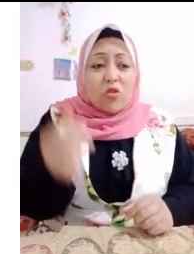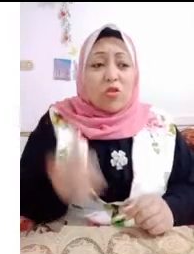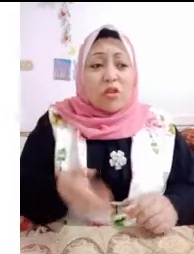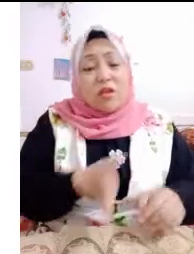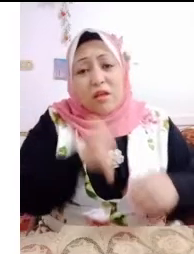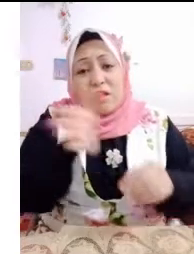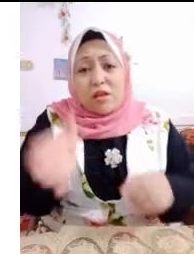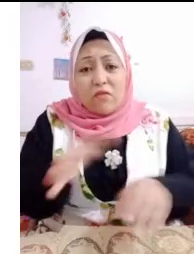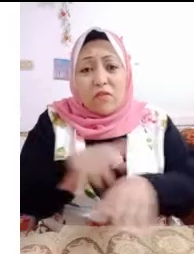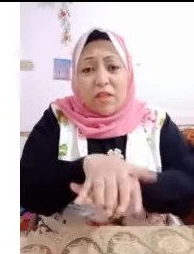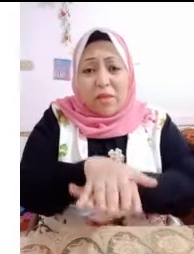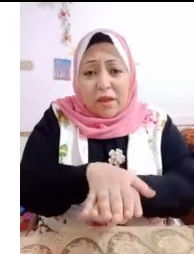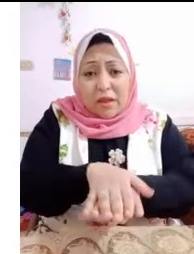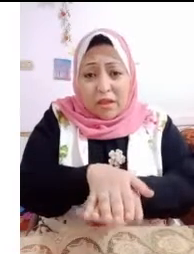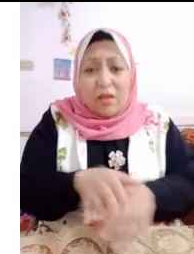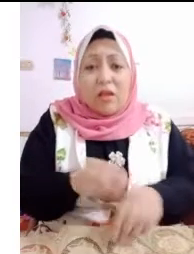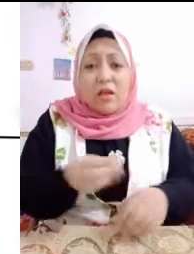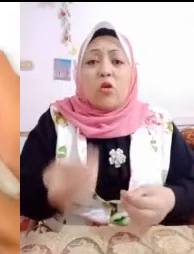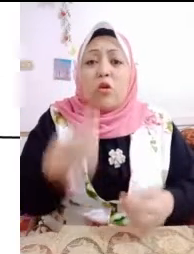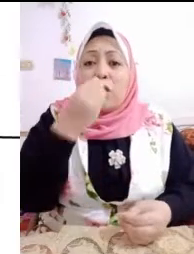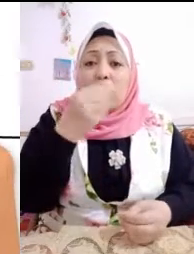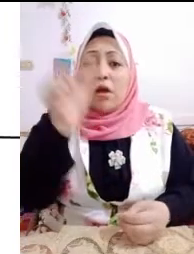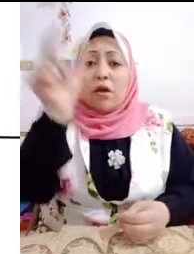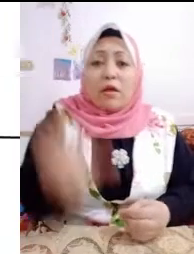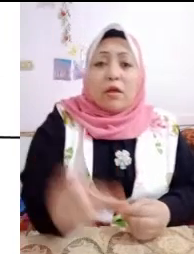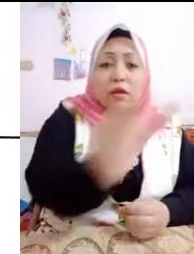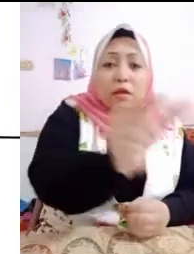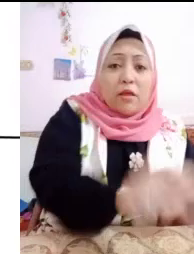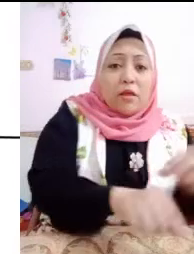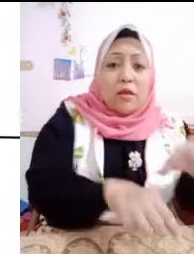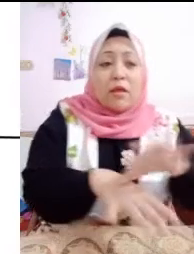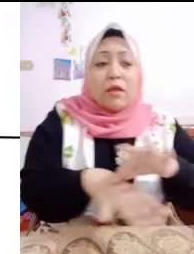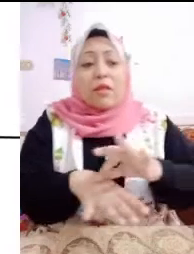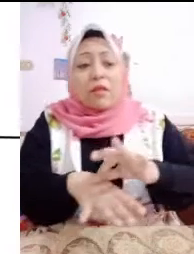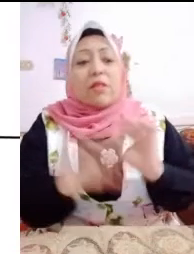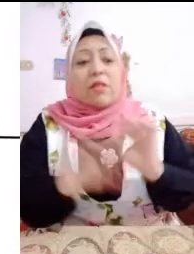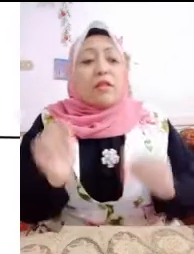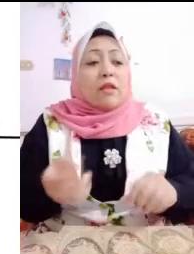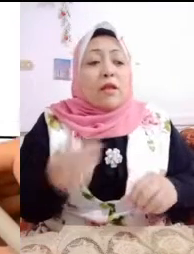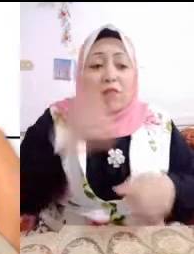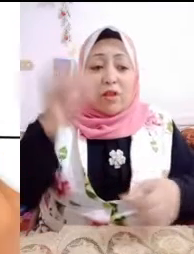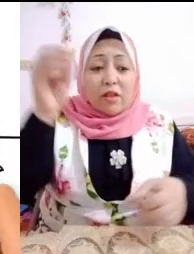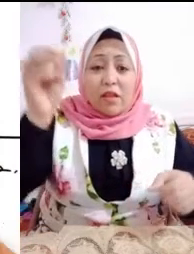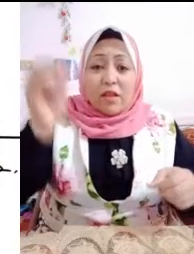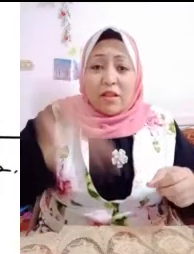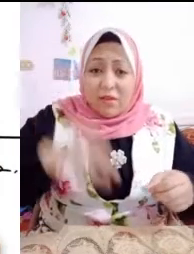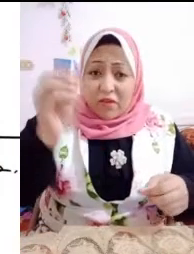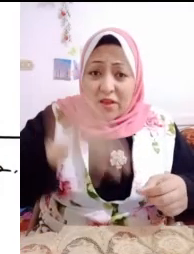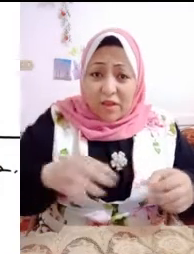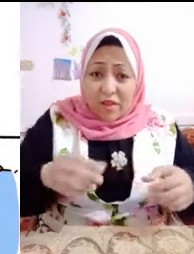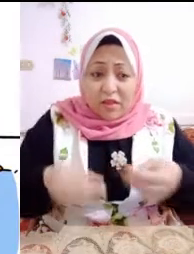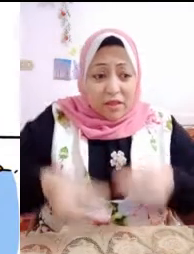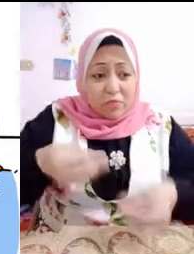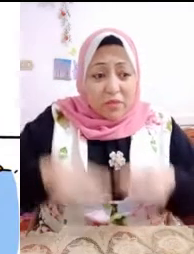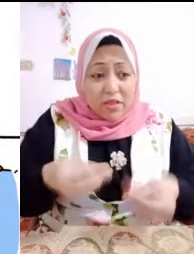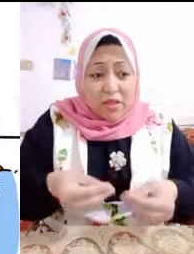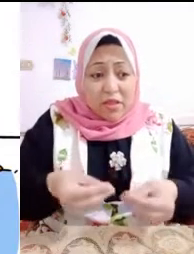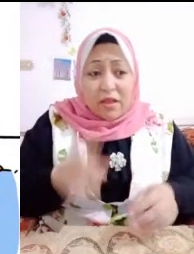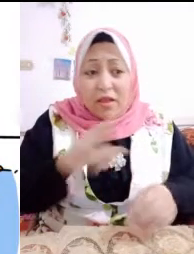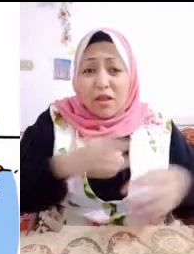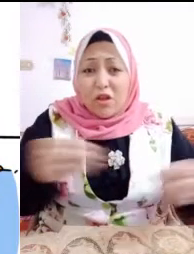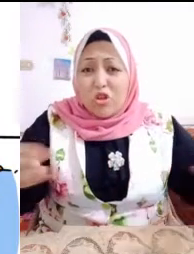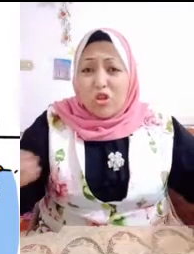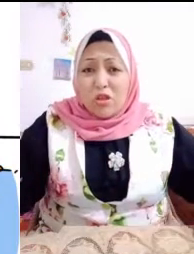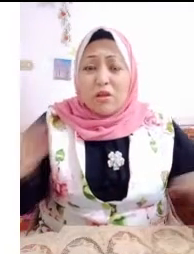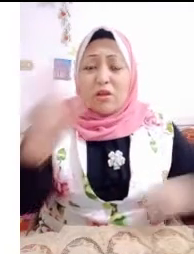whoever eats the big fish. In addition to the health problems, plastic waste is also ugly, and there is a lot of